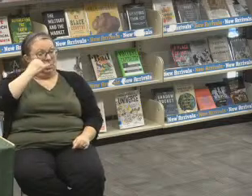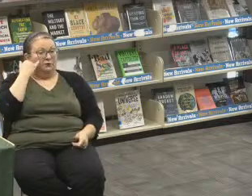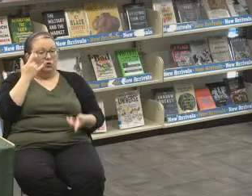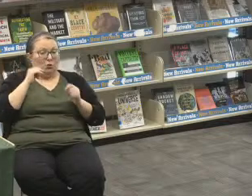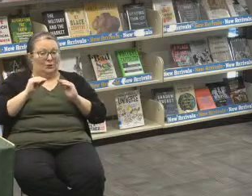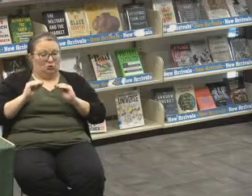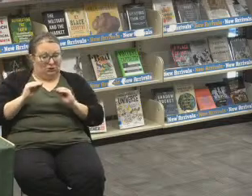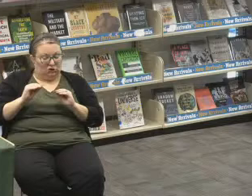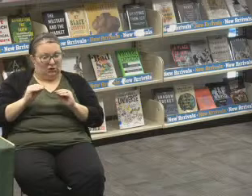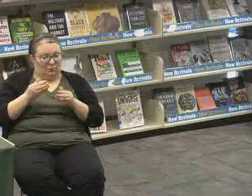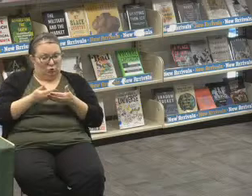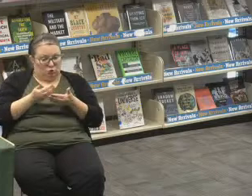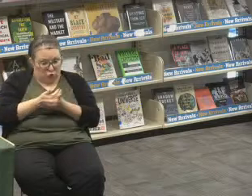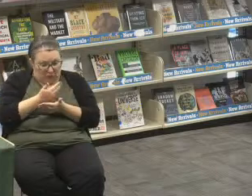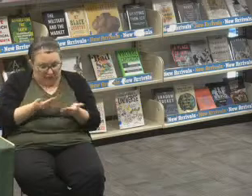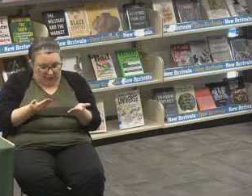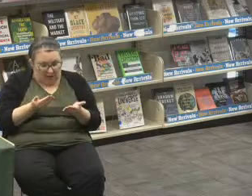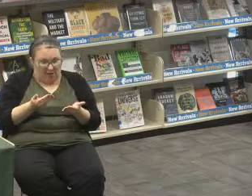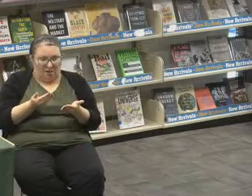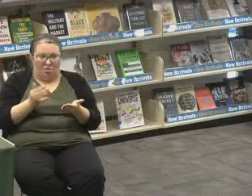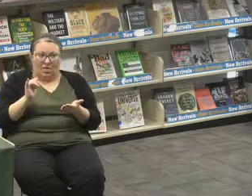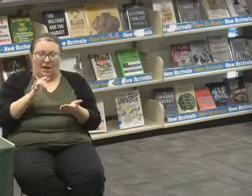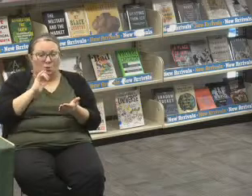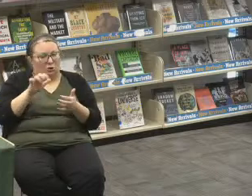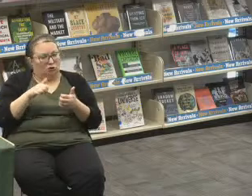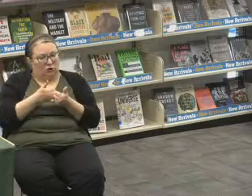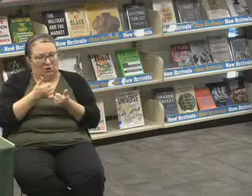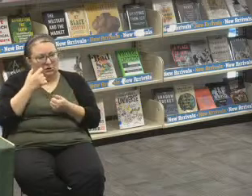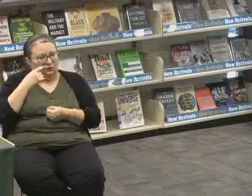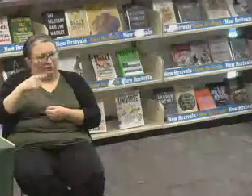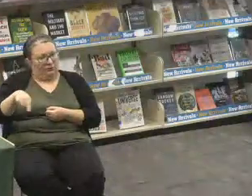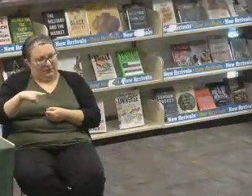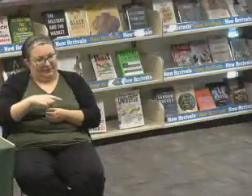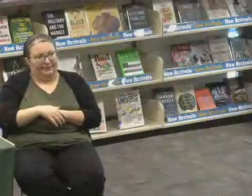to teach them new things, this can be something that can be very challenging.